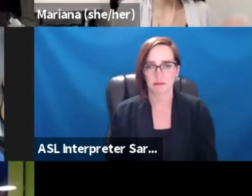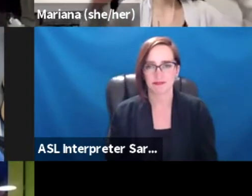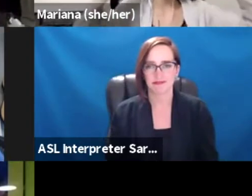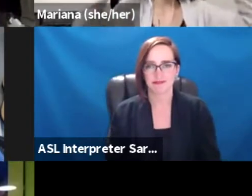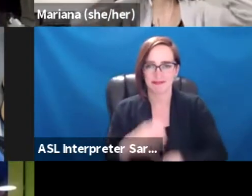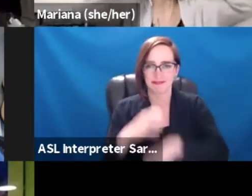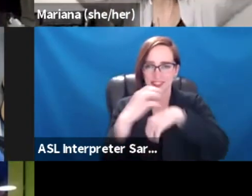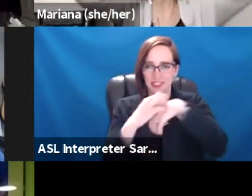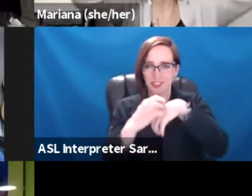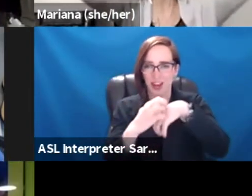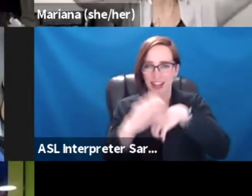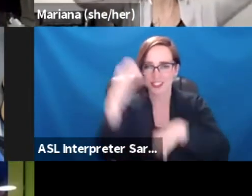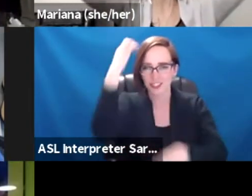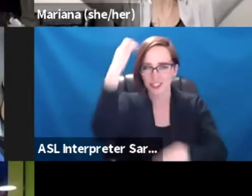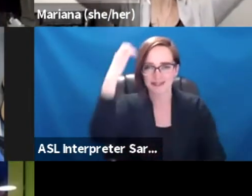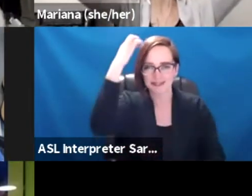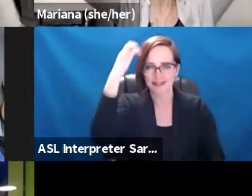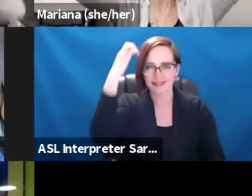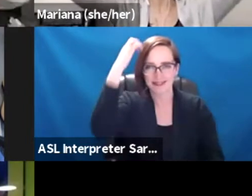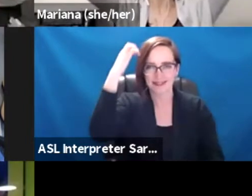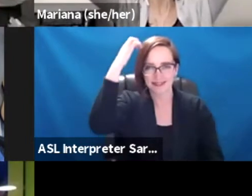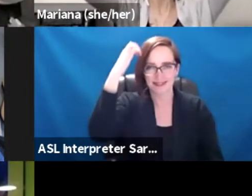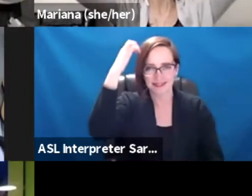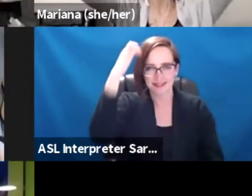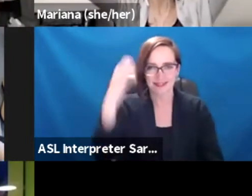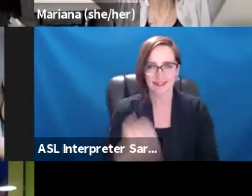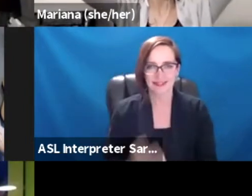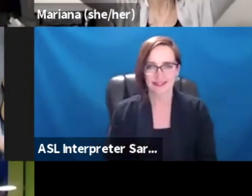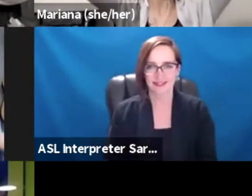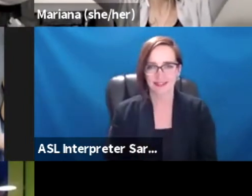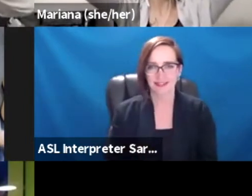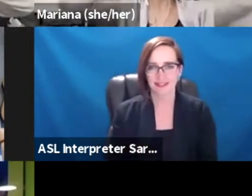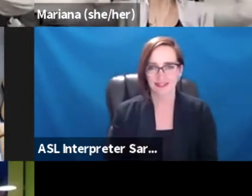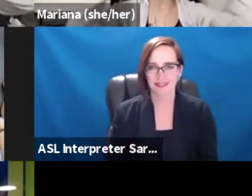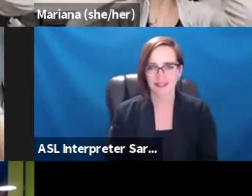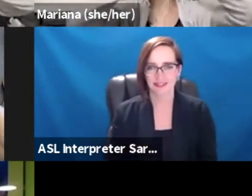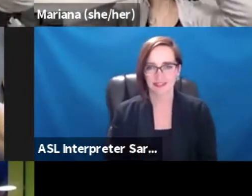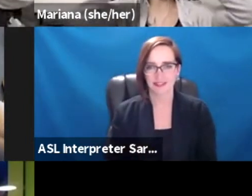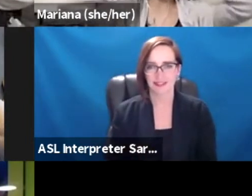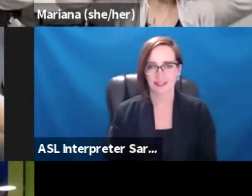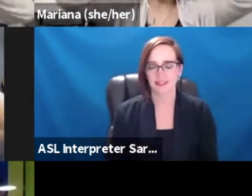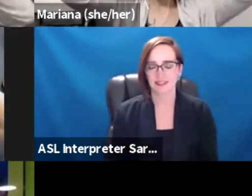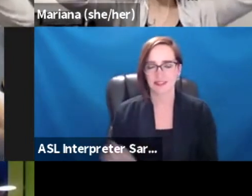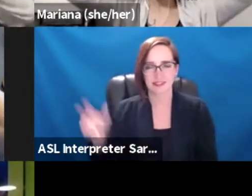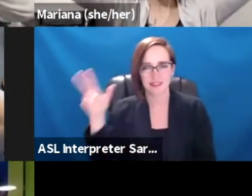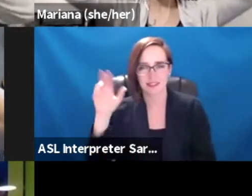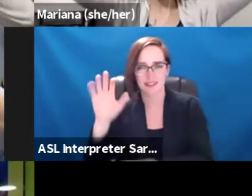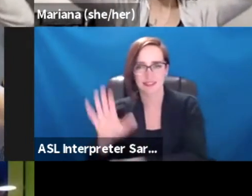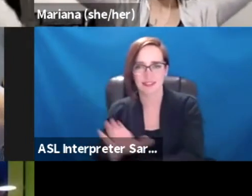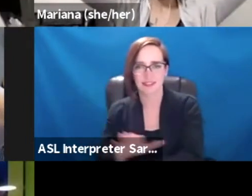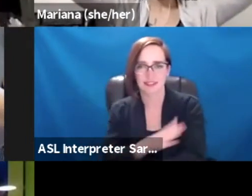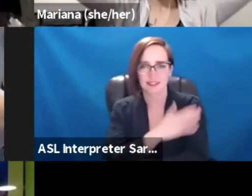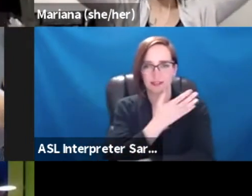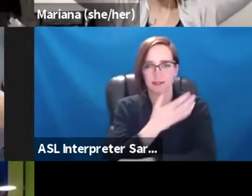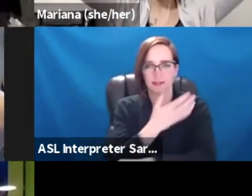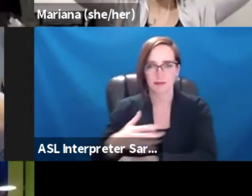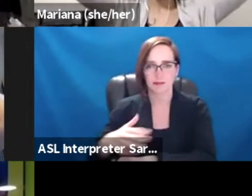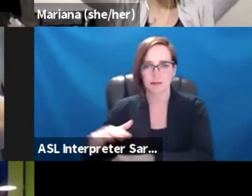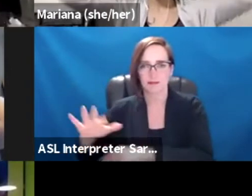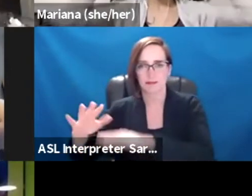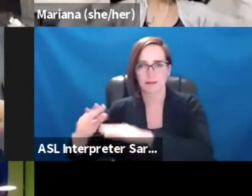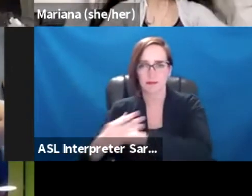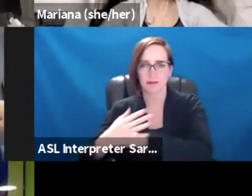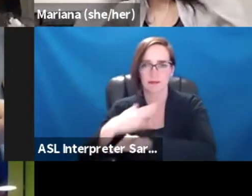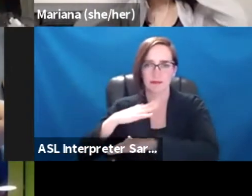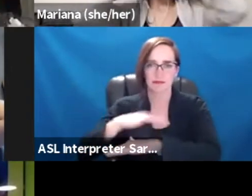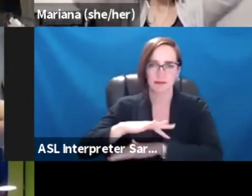Scratching the head is a great way. Like waves to the shore, heart of